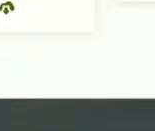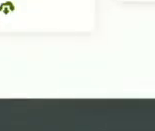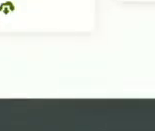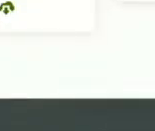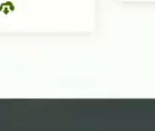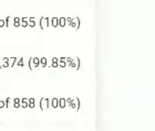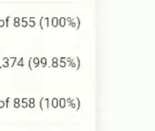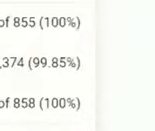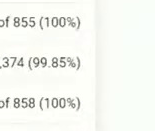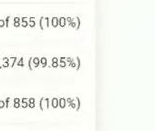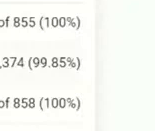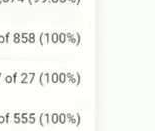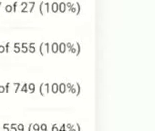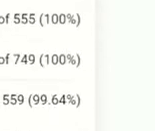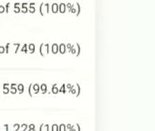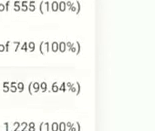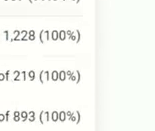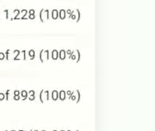Nyeri?